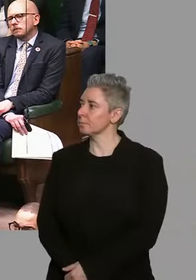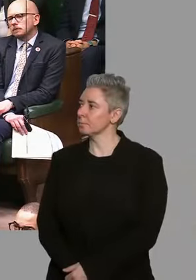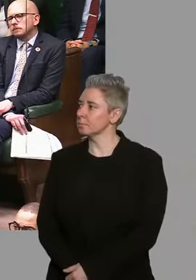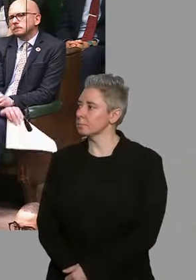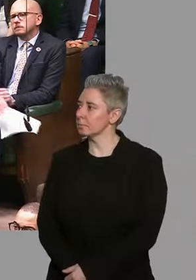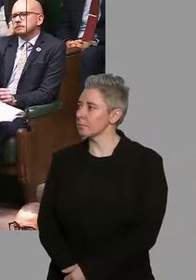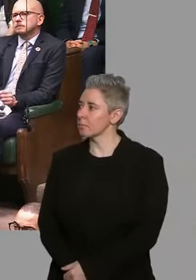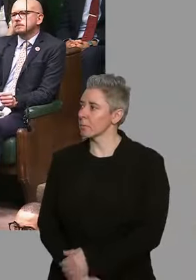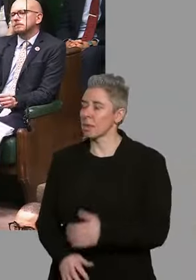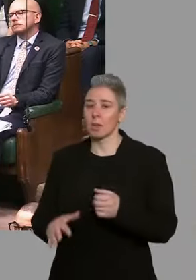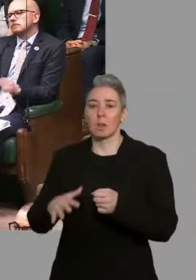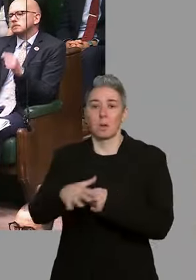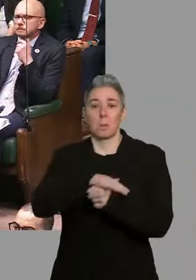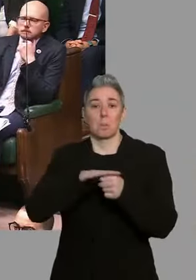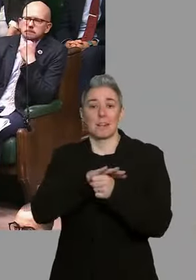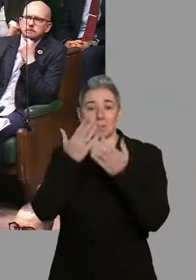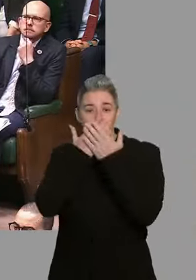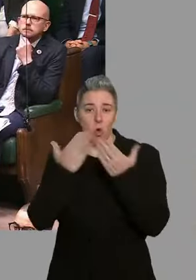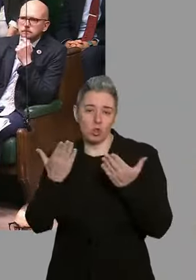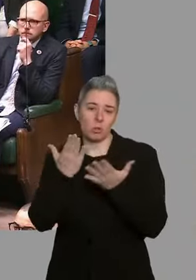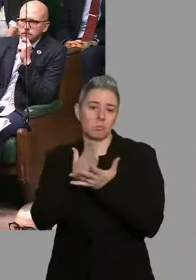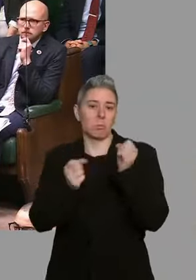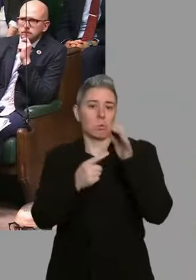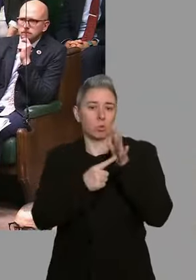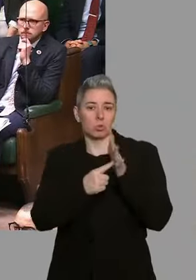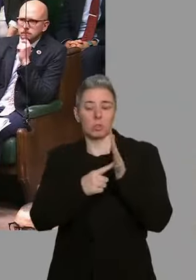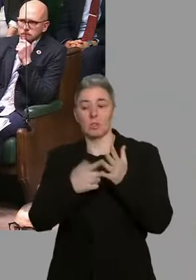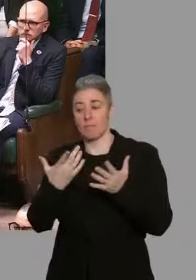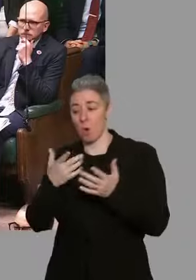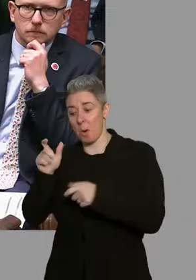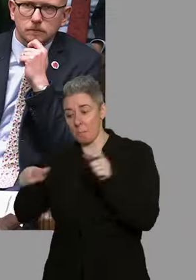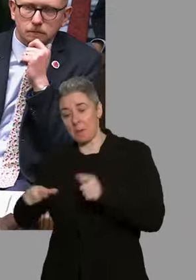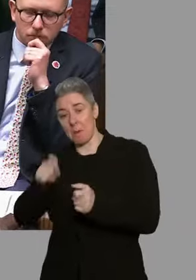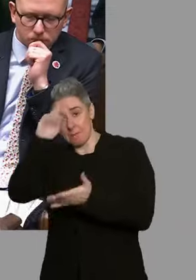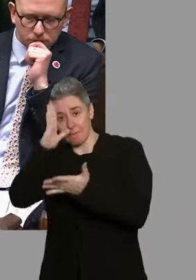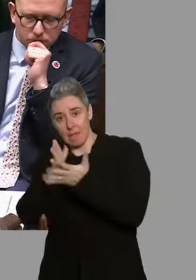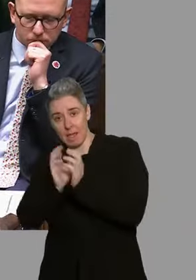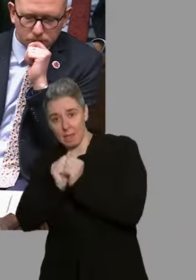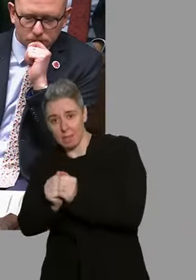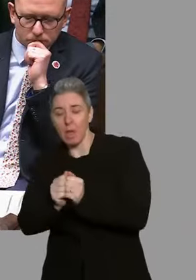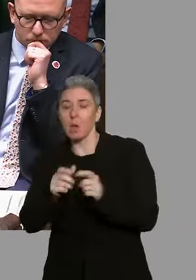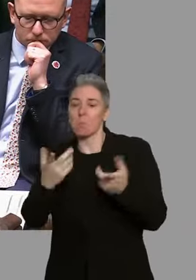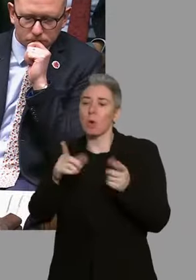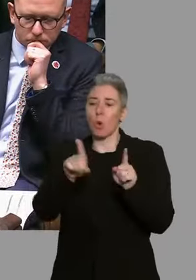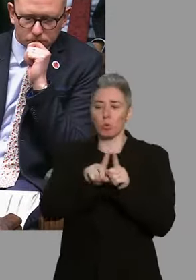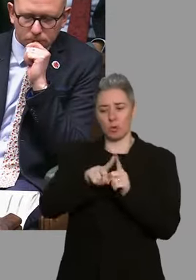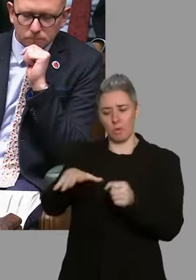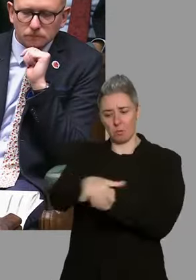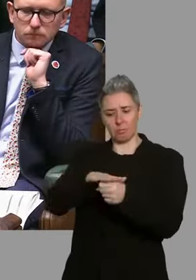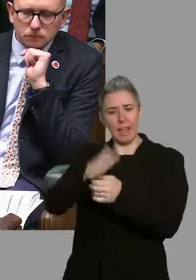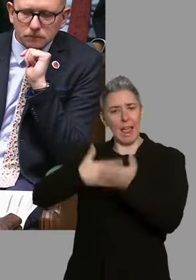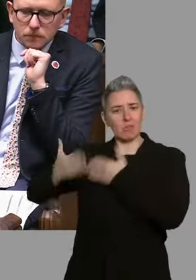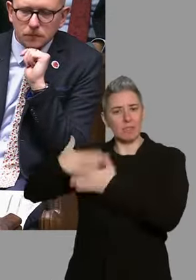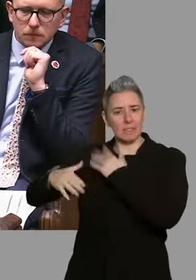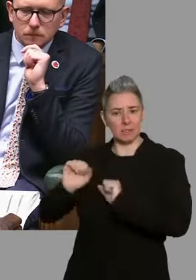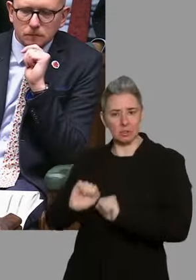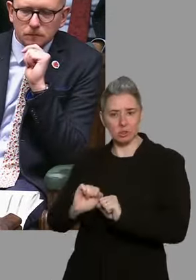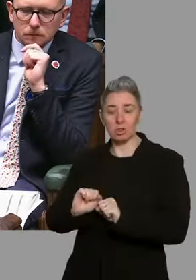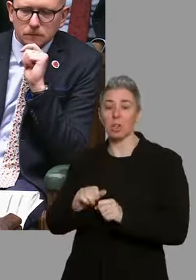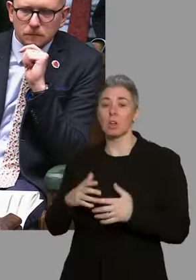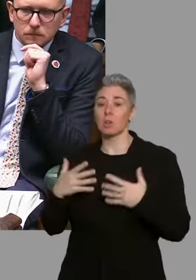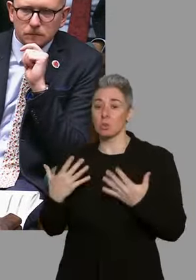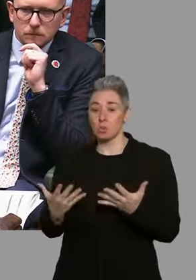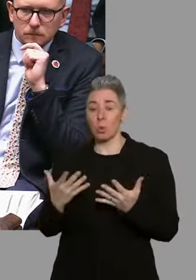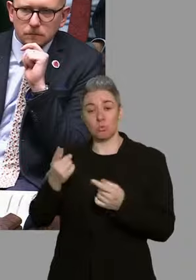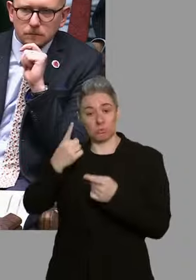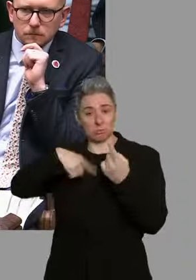heritage. The government's Places of Worship grant scheme currently provides much-needed tax relief for religious buildings in need of renovation, but is scheduled